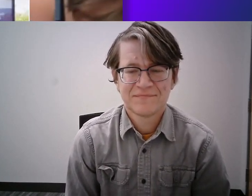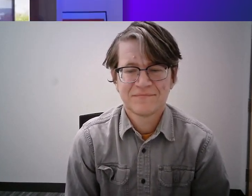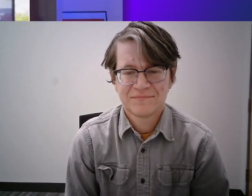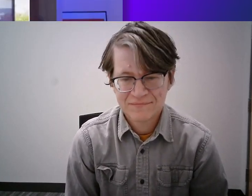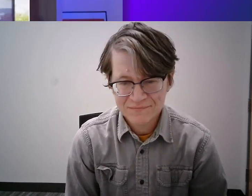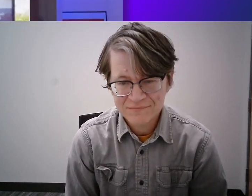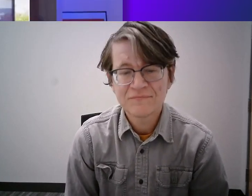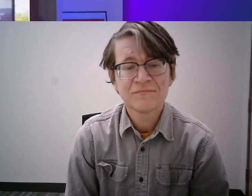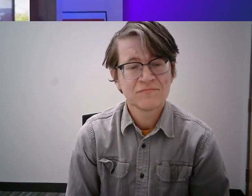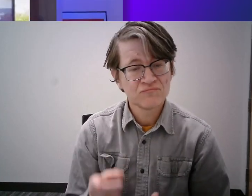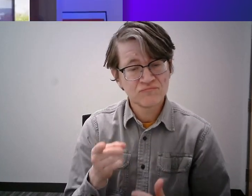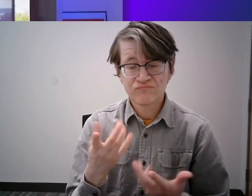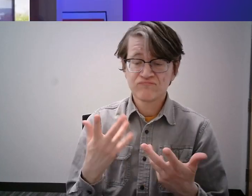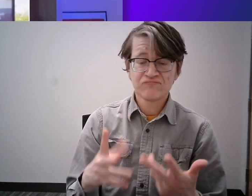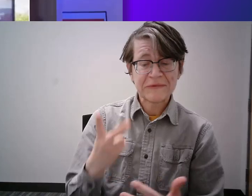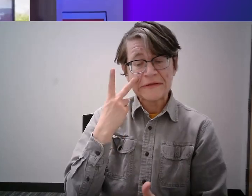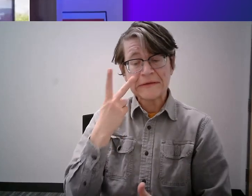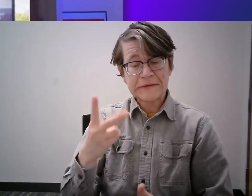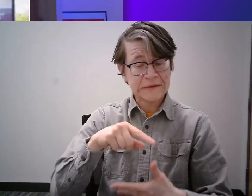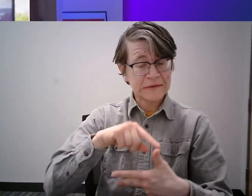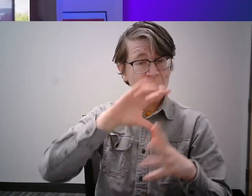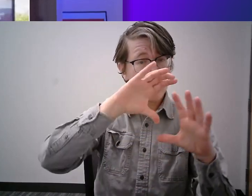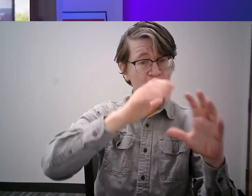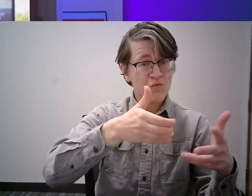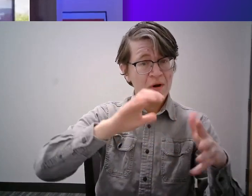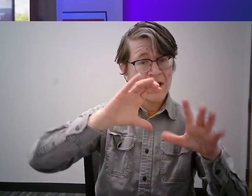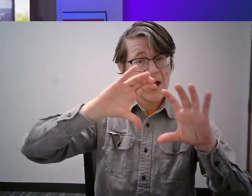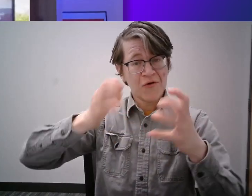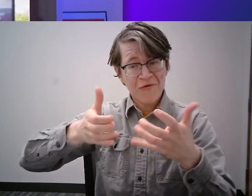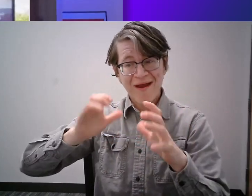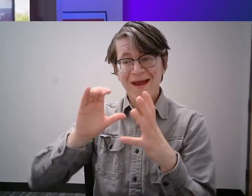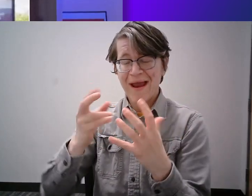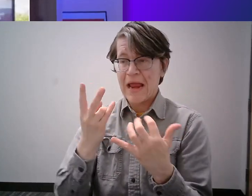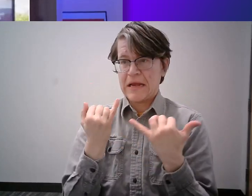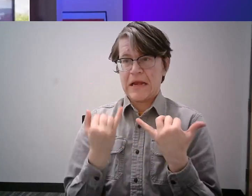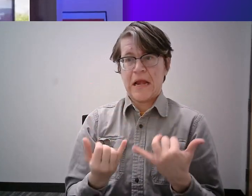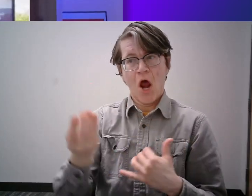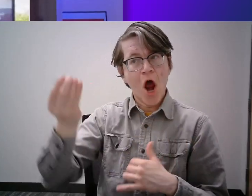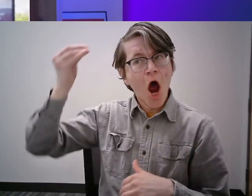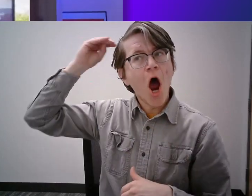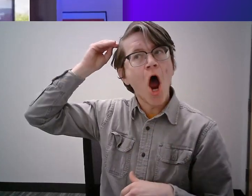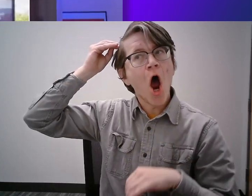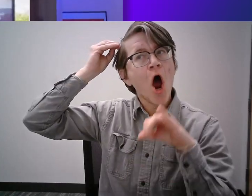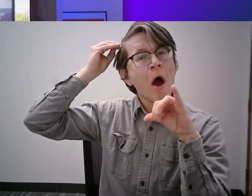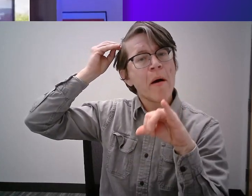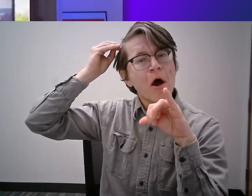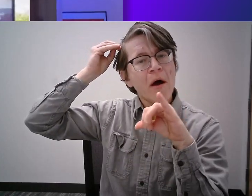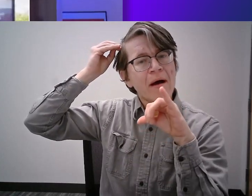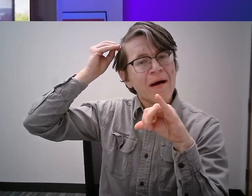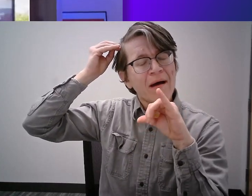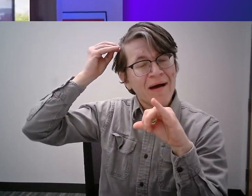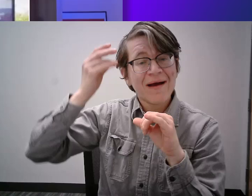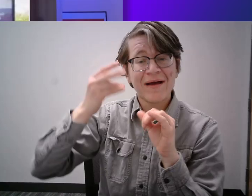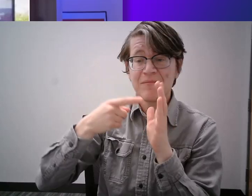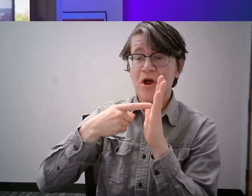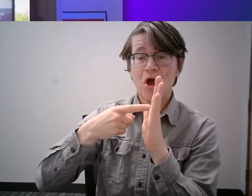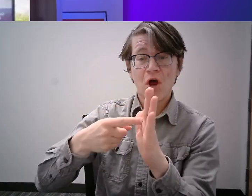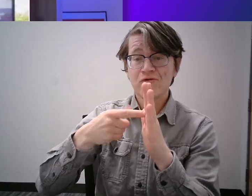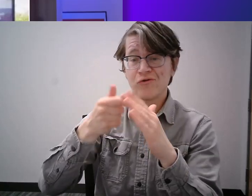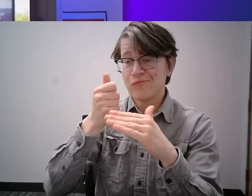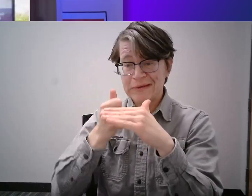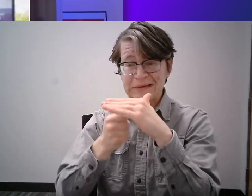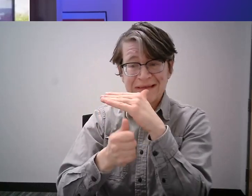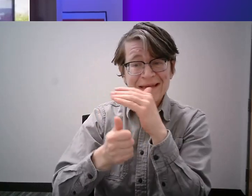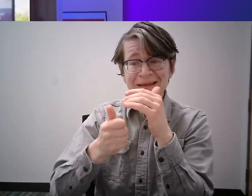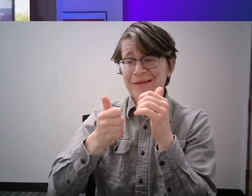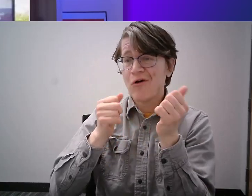So once you have seen this, you cannot unsee it. And it shows you that beneath it all, that there are differences